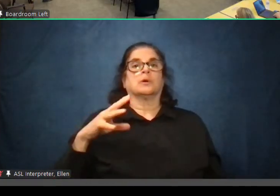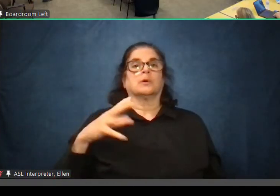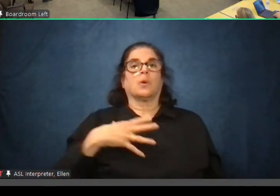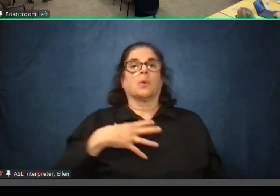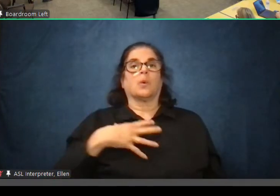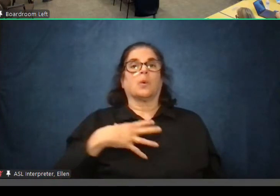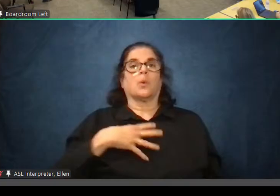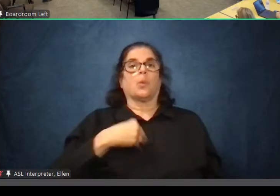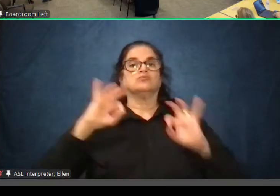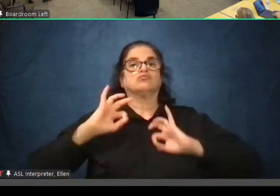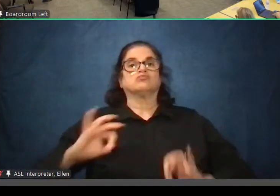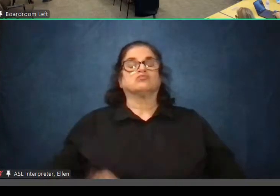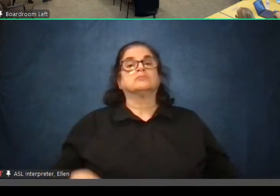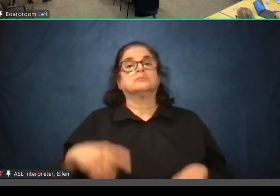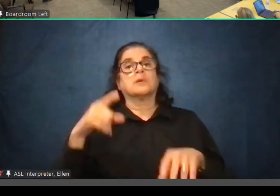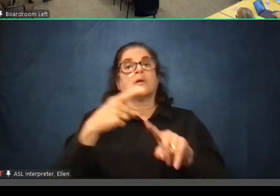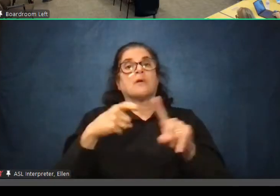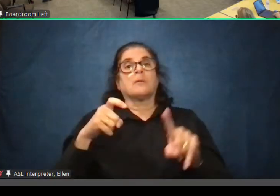Living.